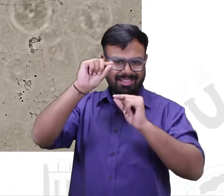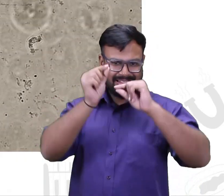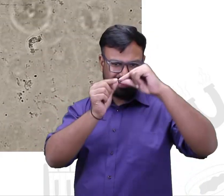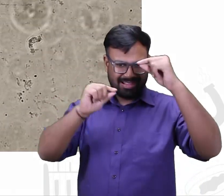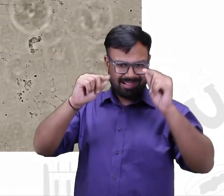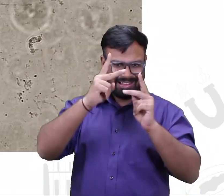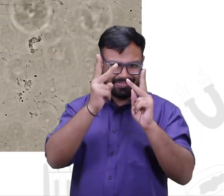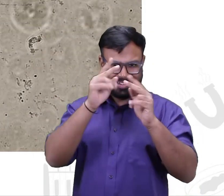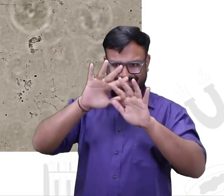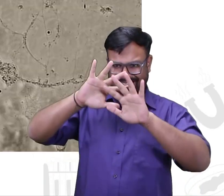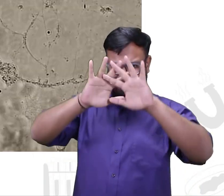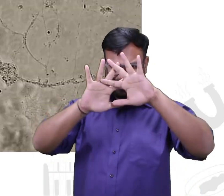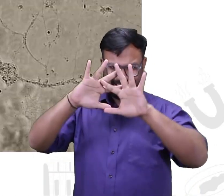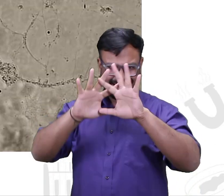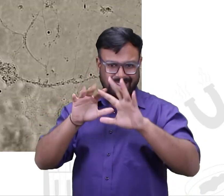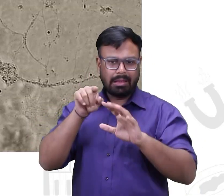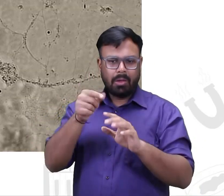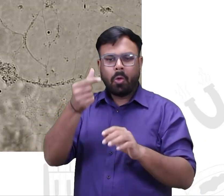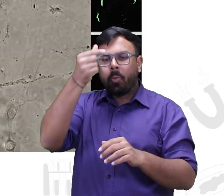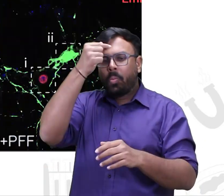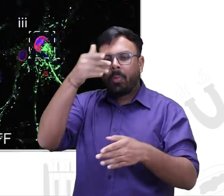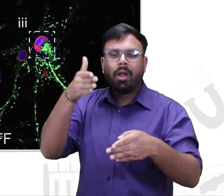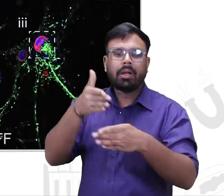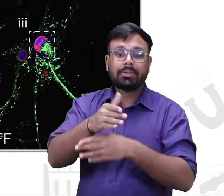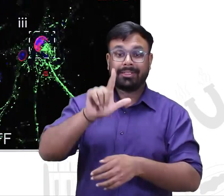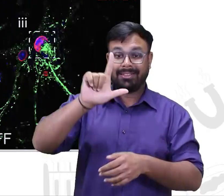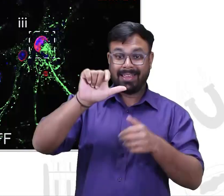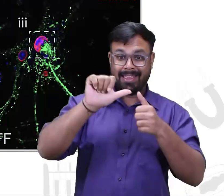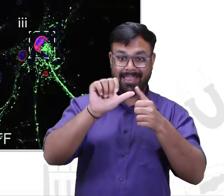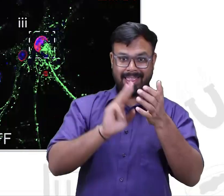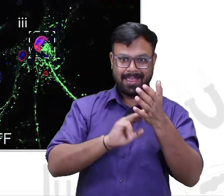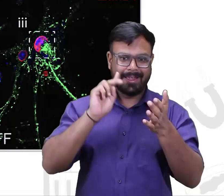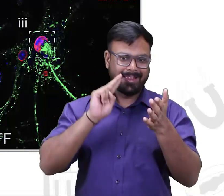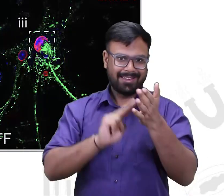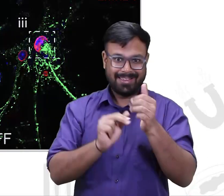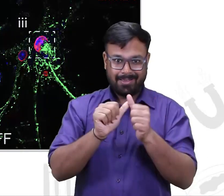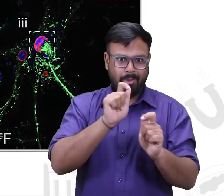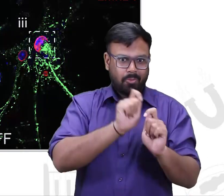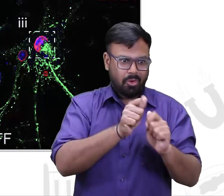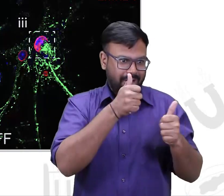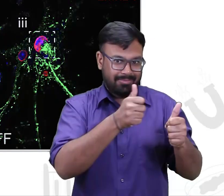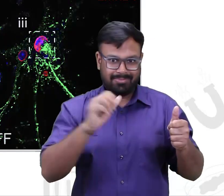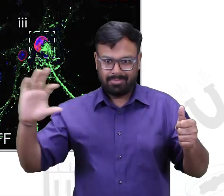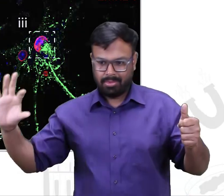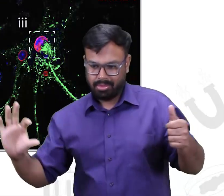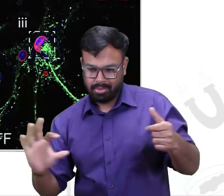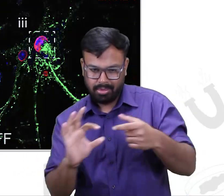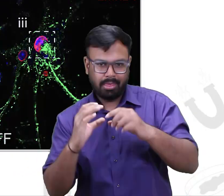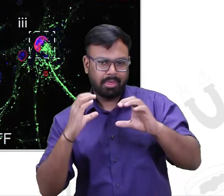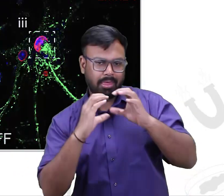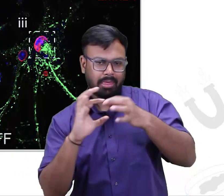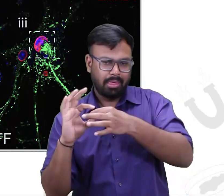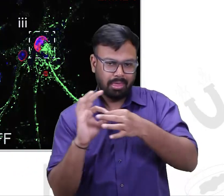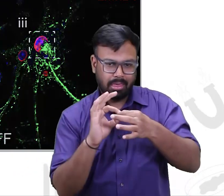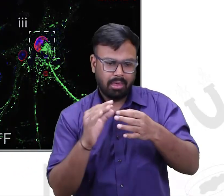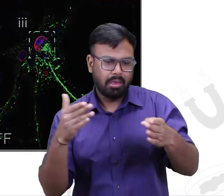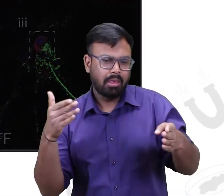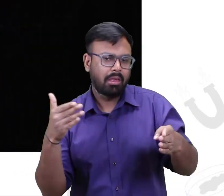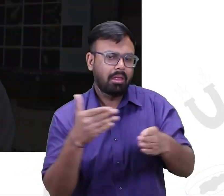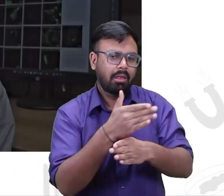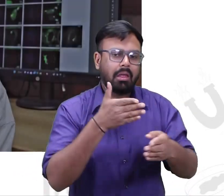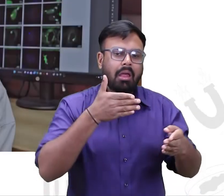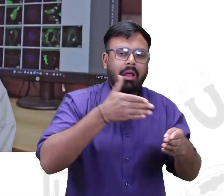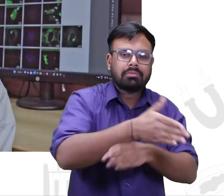this aggregate basically interacts with the nuclear envelope and destroys the nuclear lamina, and that is one of the main cause of the